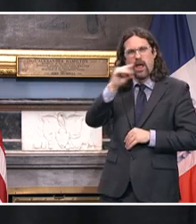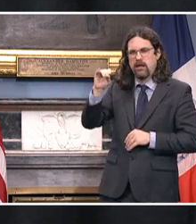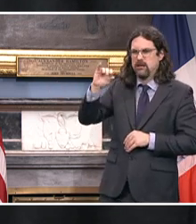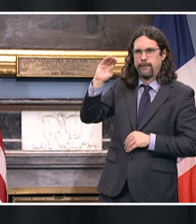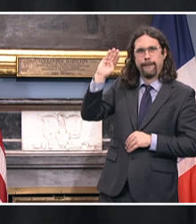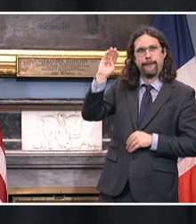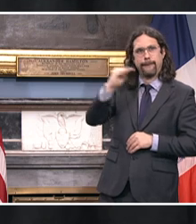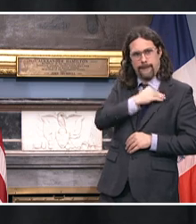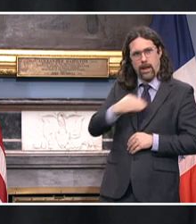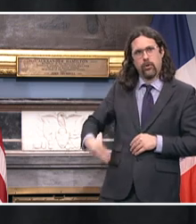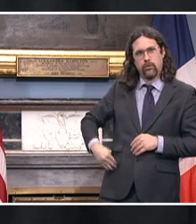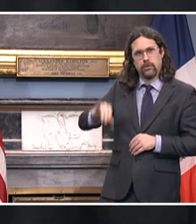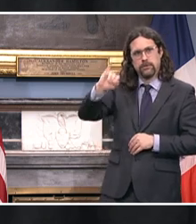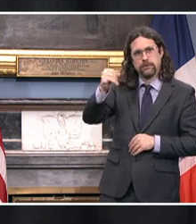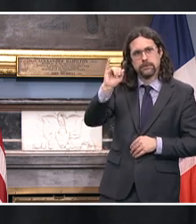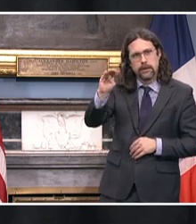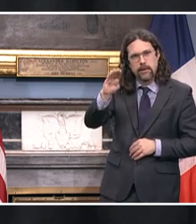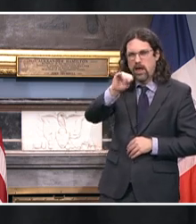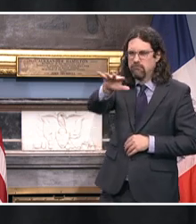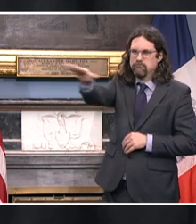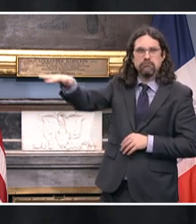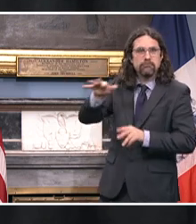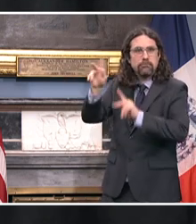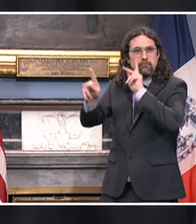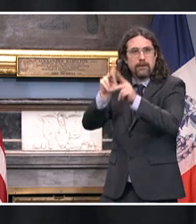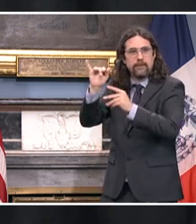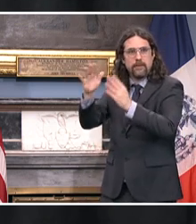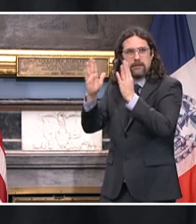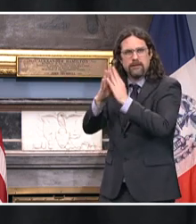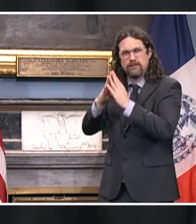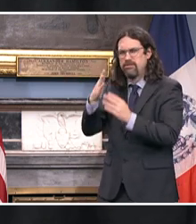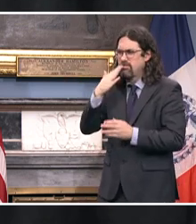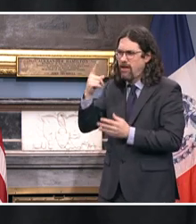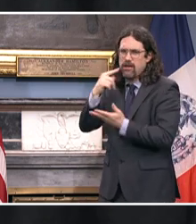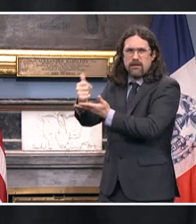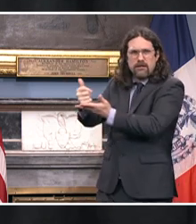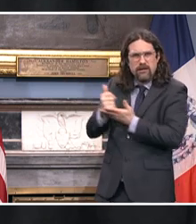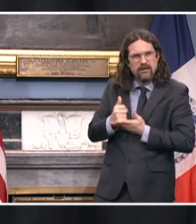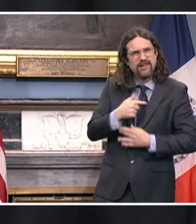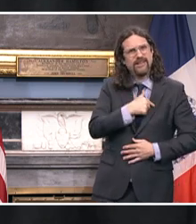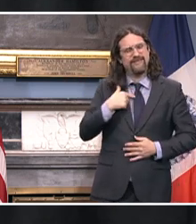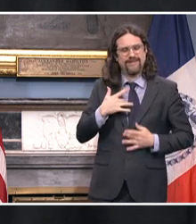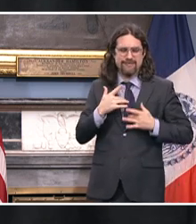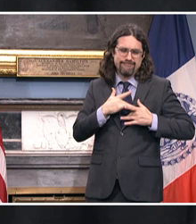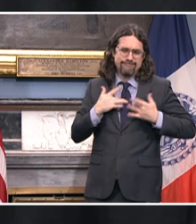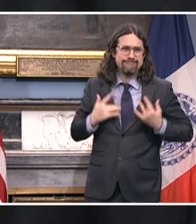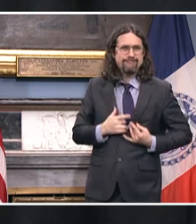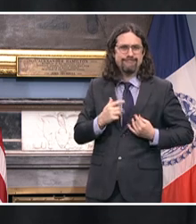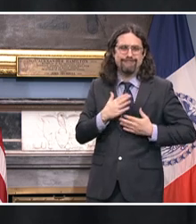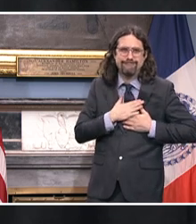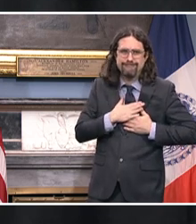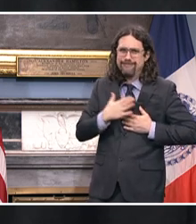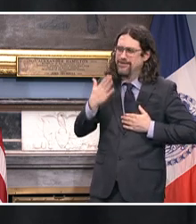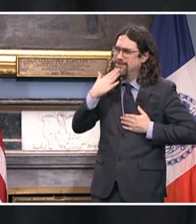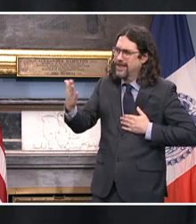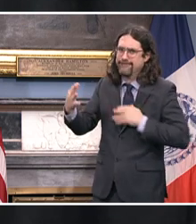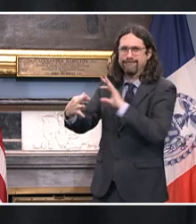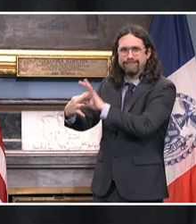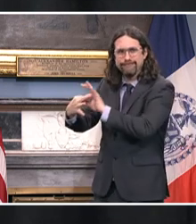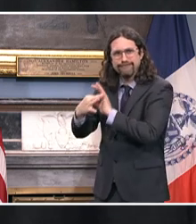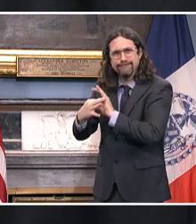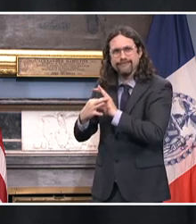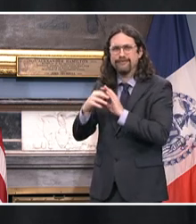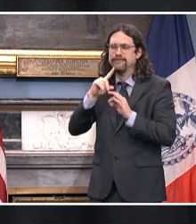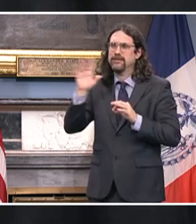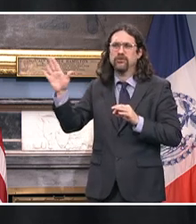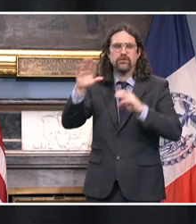something really important for New York City. We're all feeling it, especially at this holiday season. We are so appreciative for your wonderful, kind gesture, and it's going